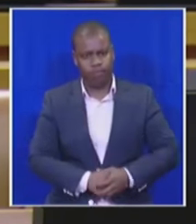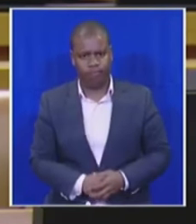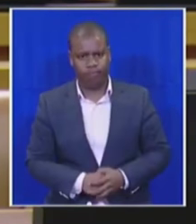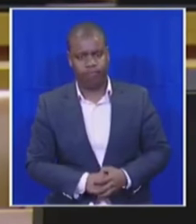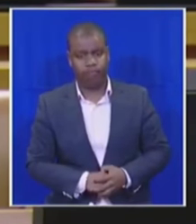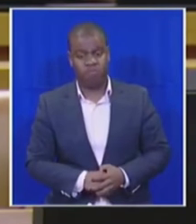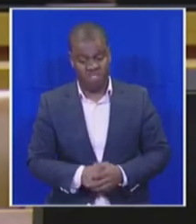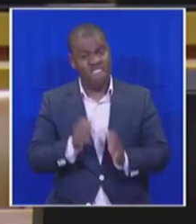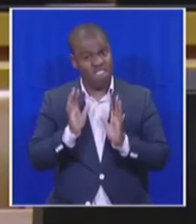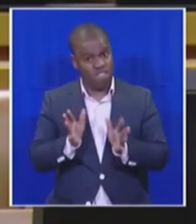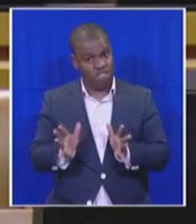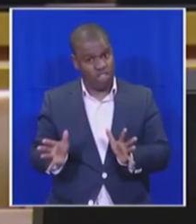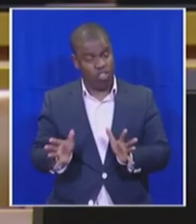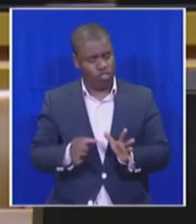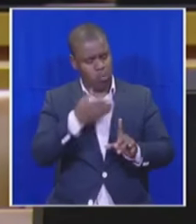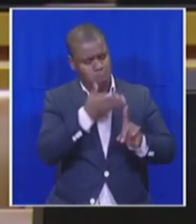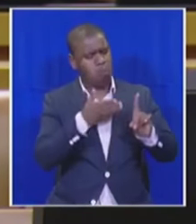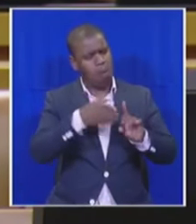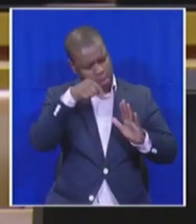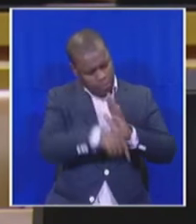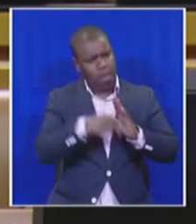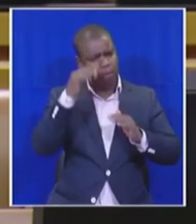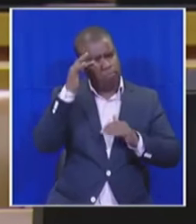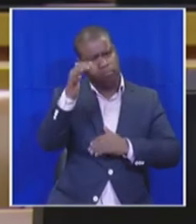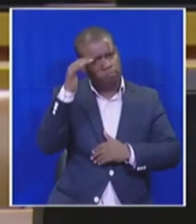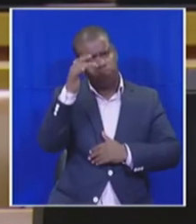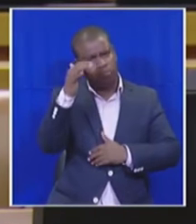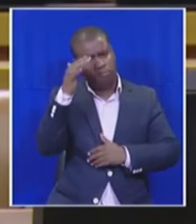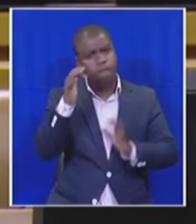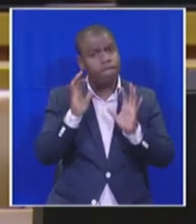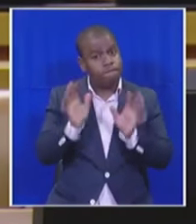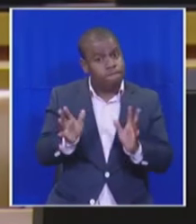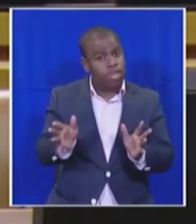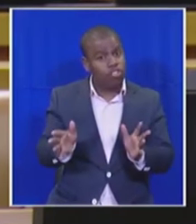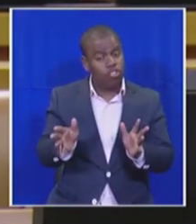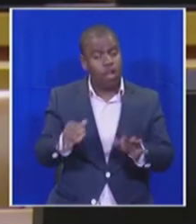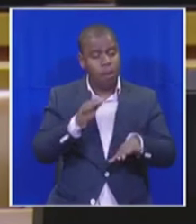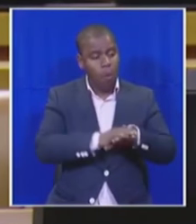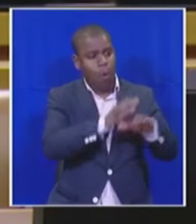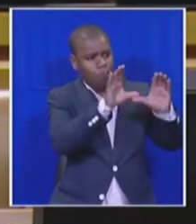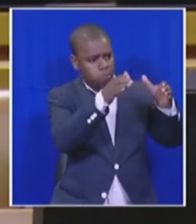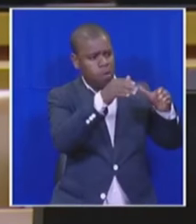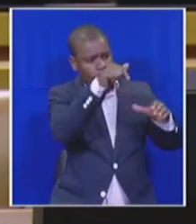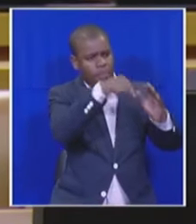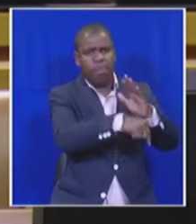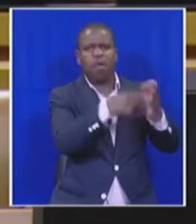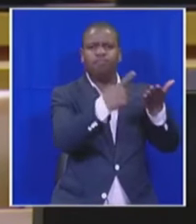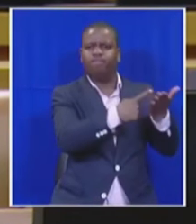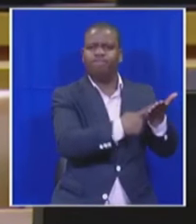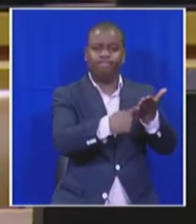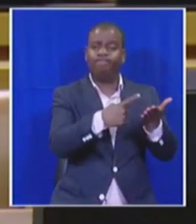Once he has sufficiently applied his mind on the matter, once the cabinet has dealt with this issue,